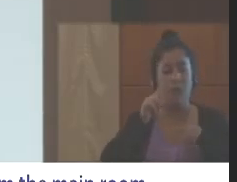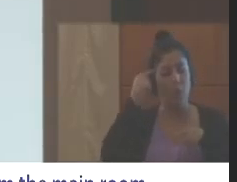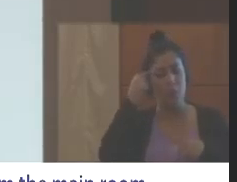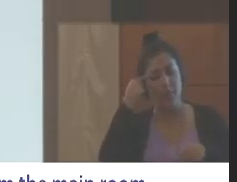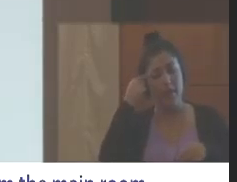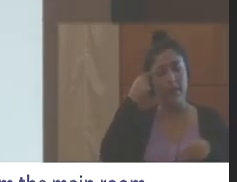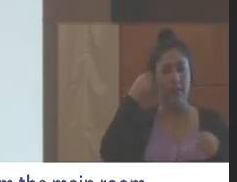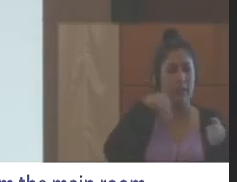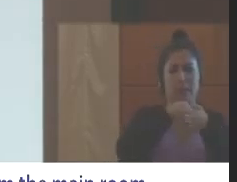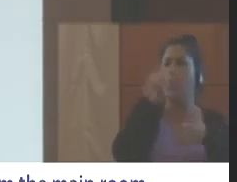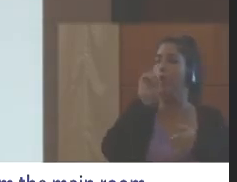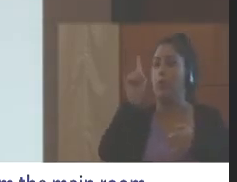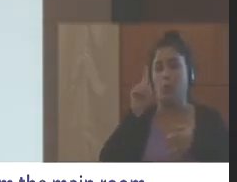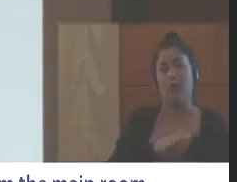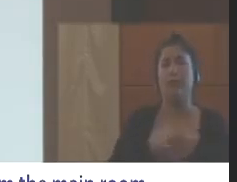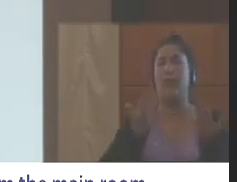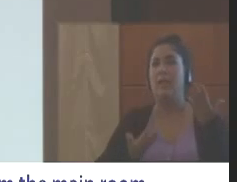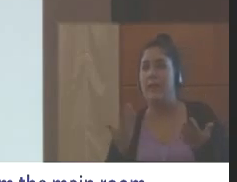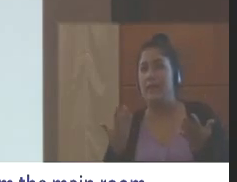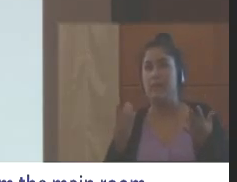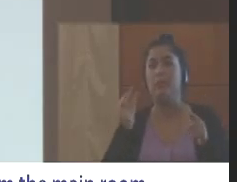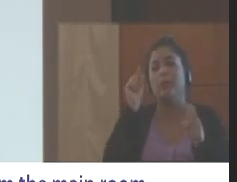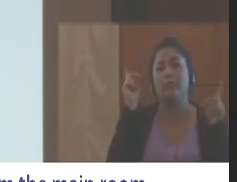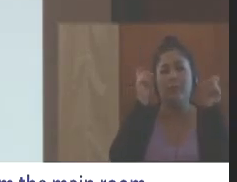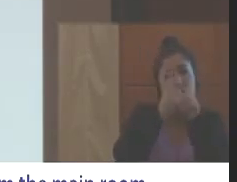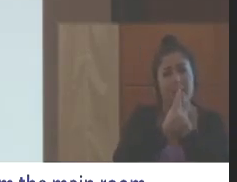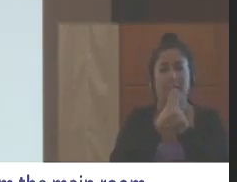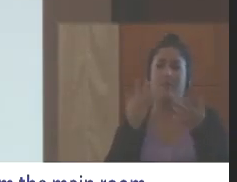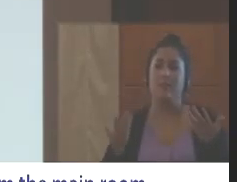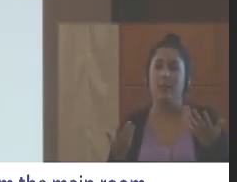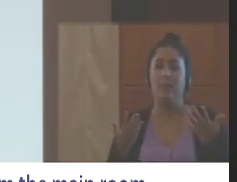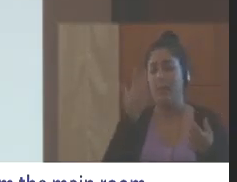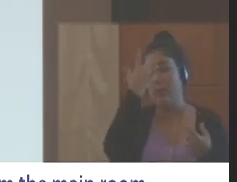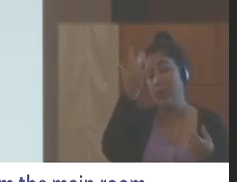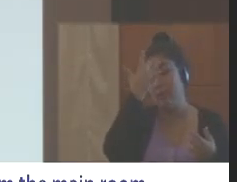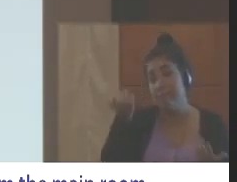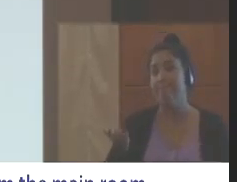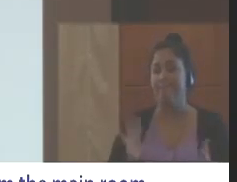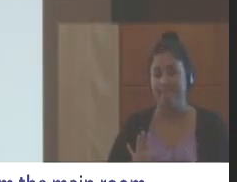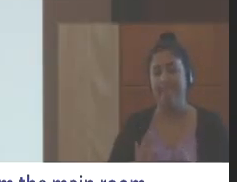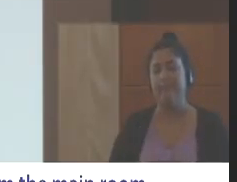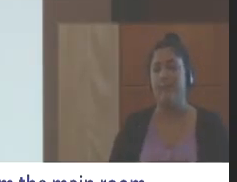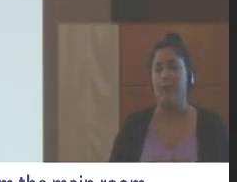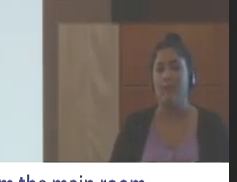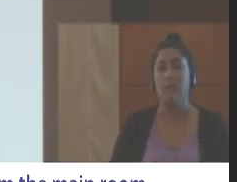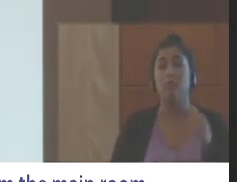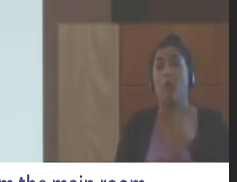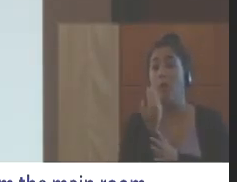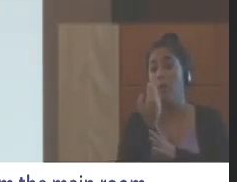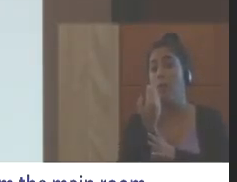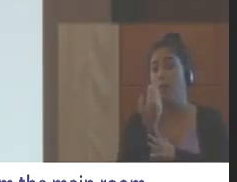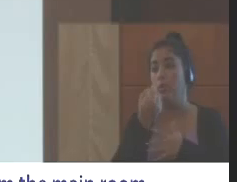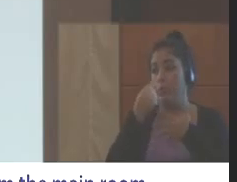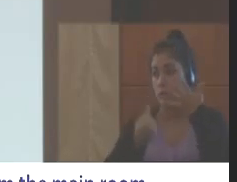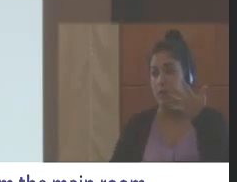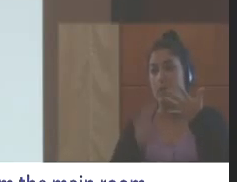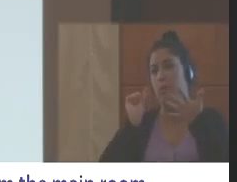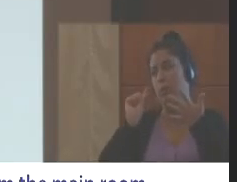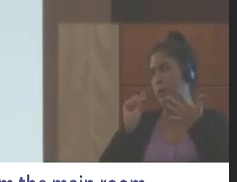been more than a limitation, a very important challenge in implementing risk management, because in the